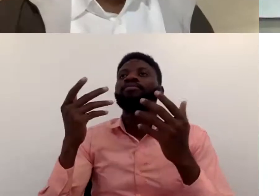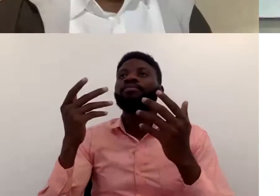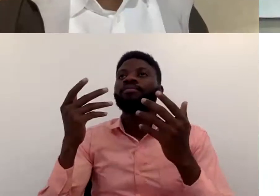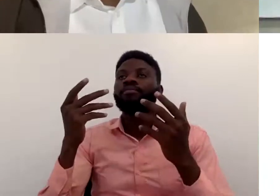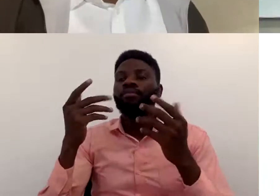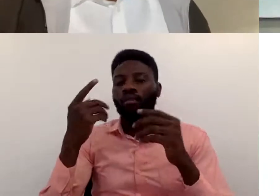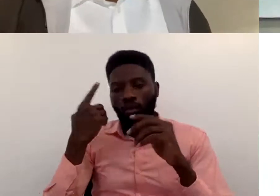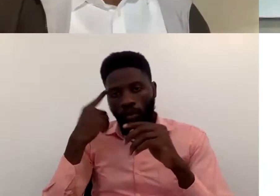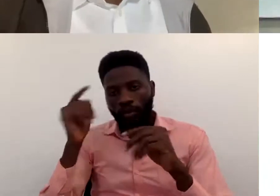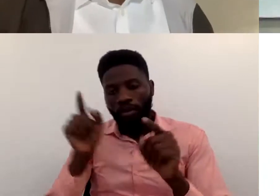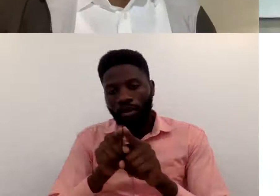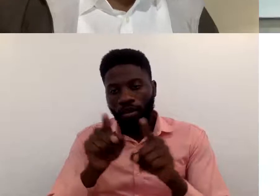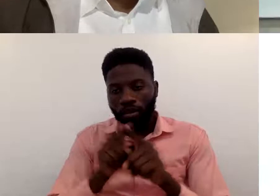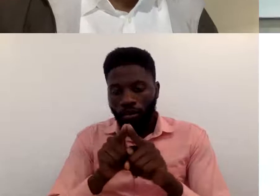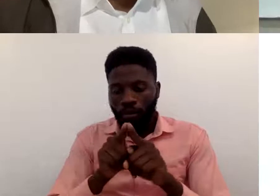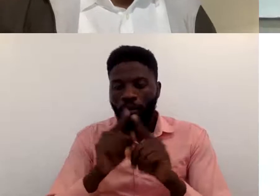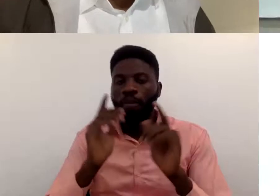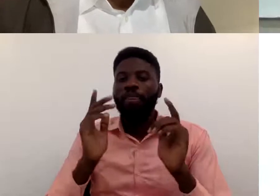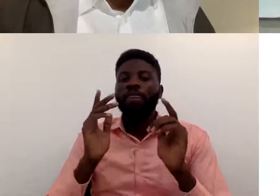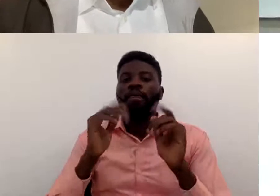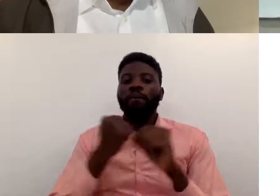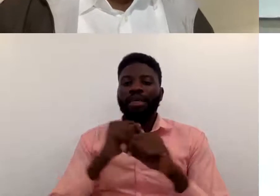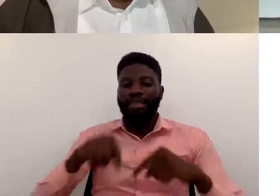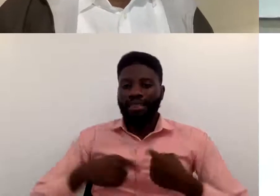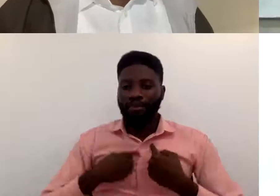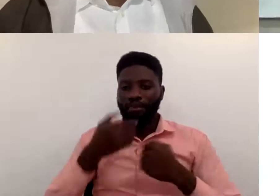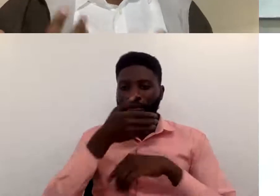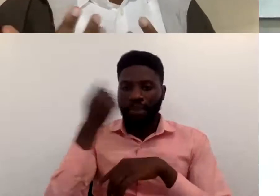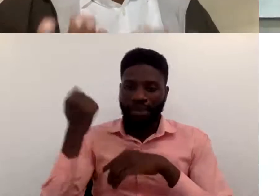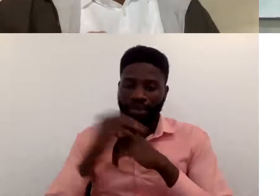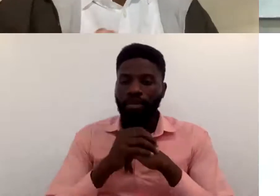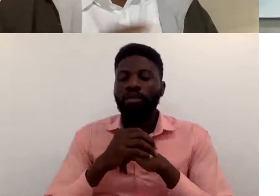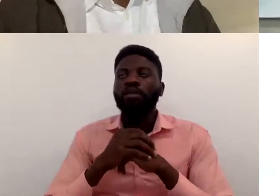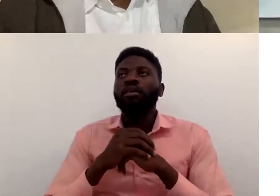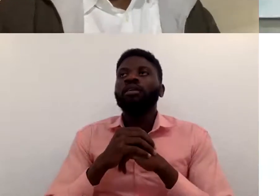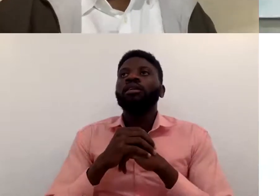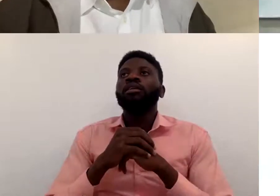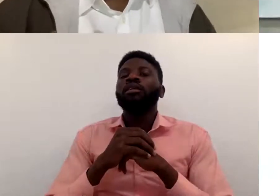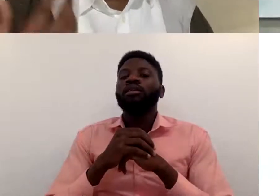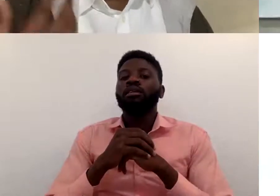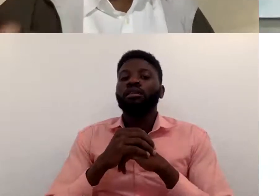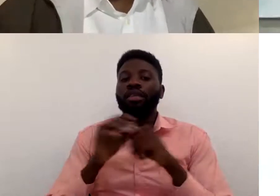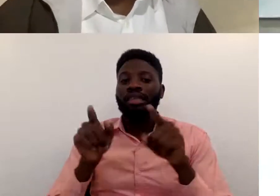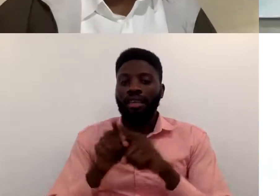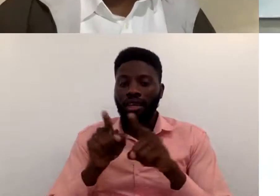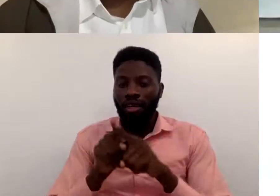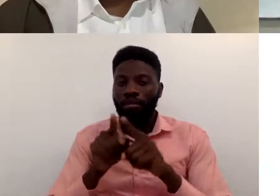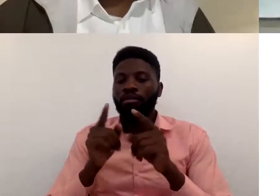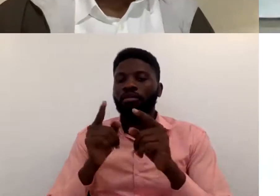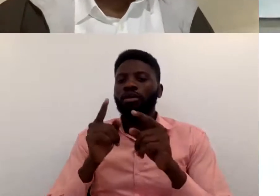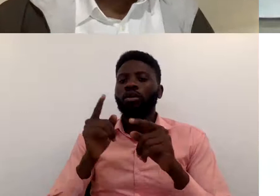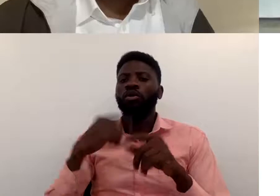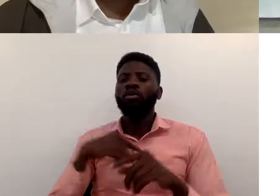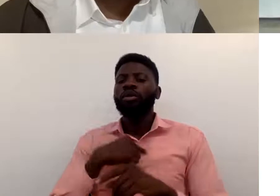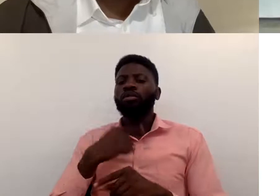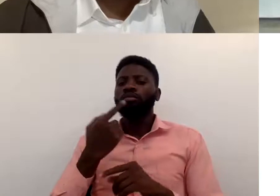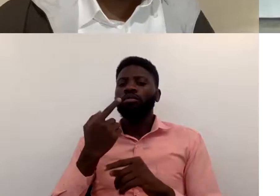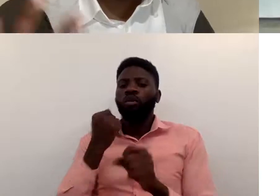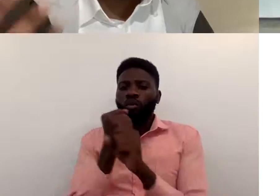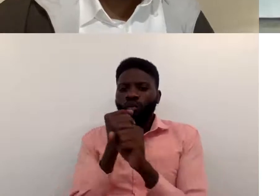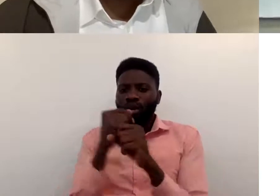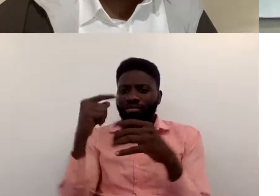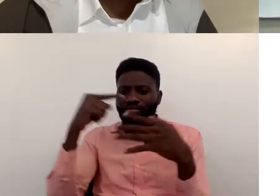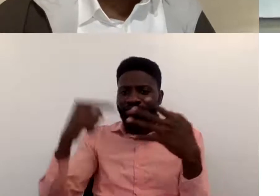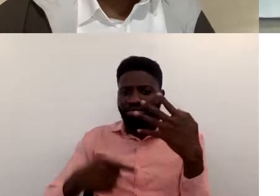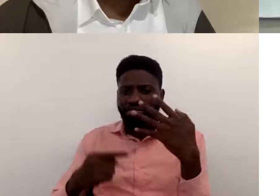terms of bettering ourselves. What then would be the motivation for all this? Yeah, and what